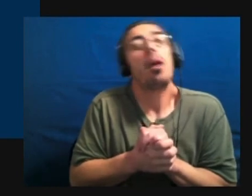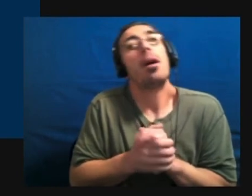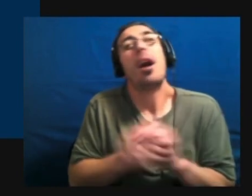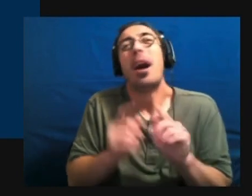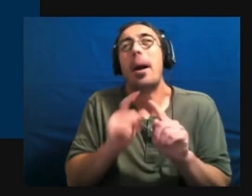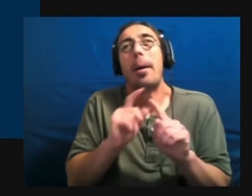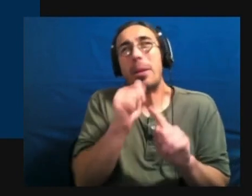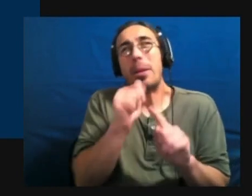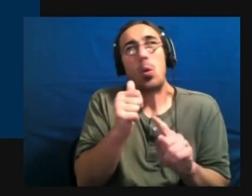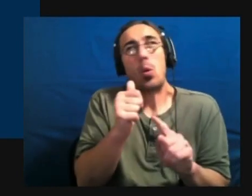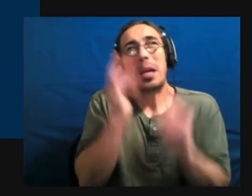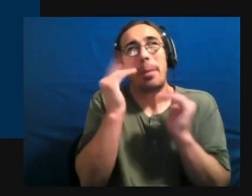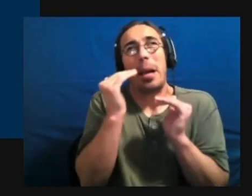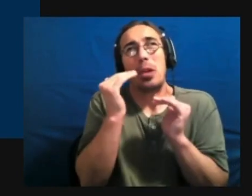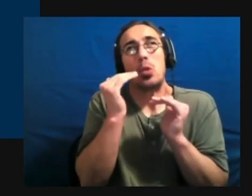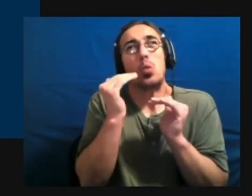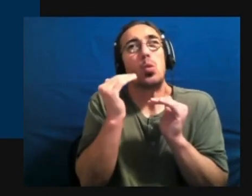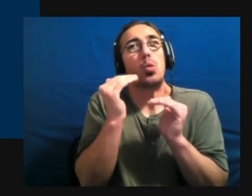same standards